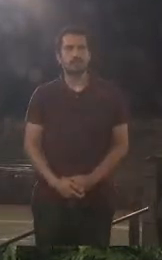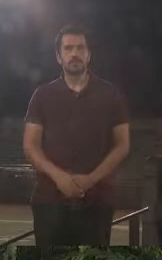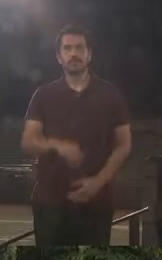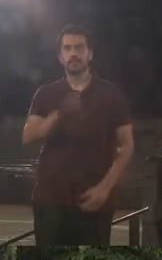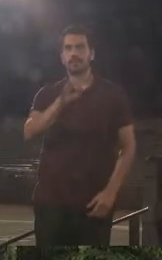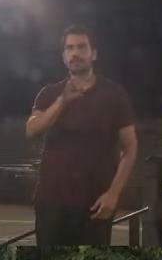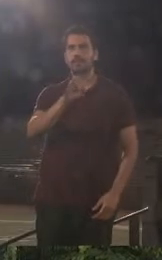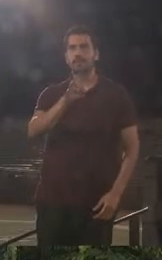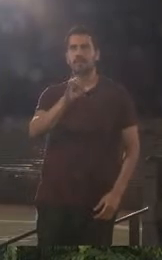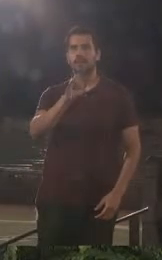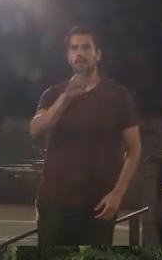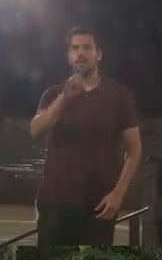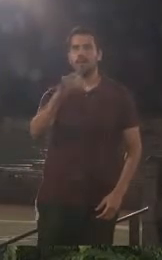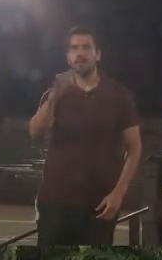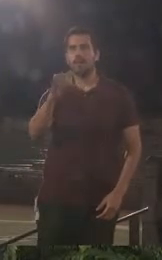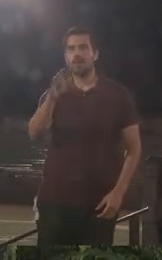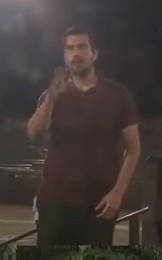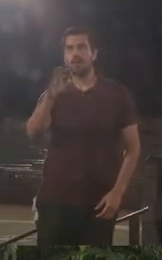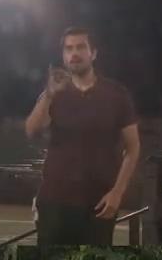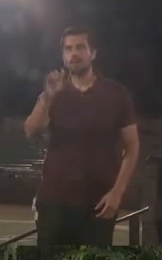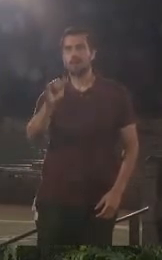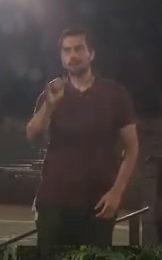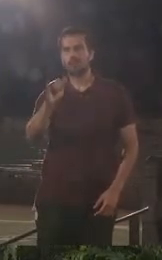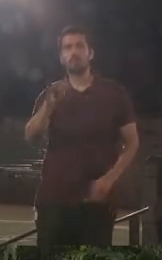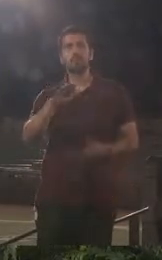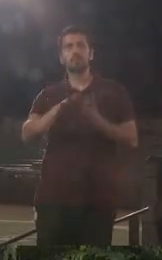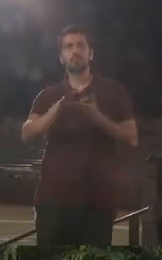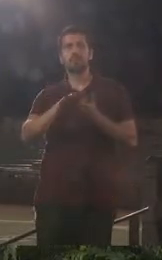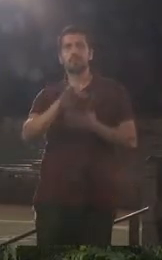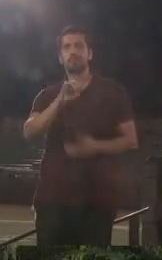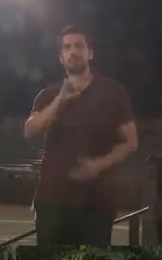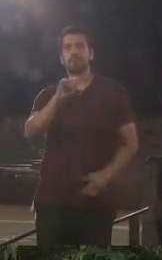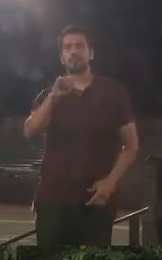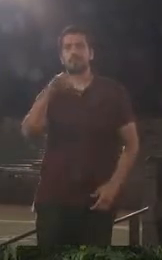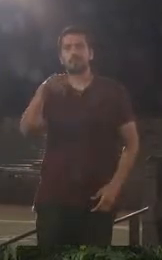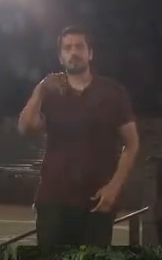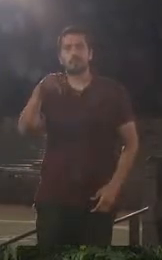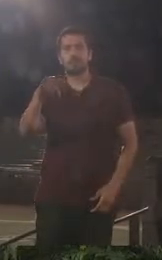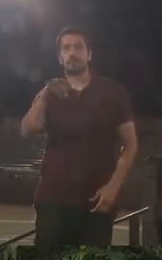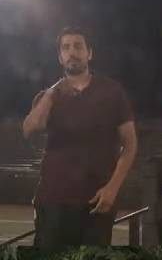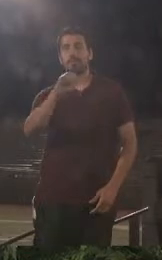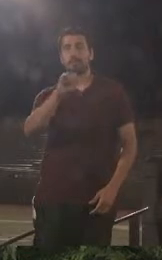Edward James Garcia will be attending St. Philip's College.